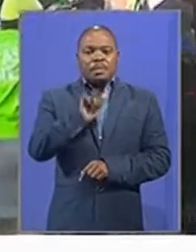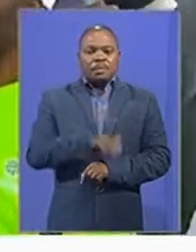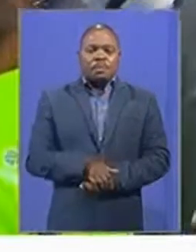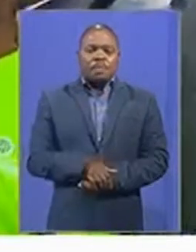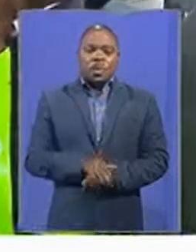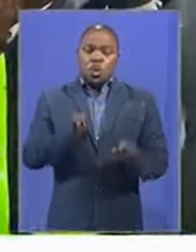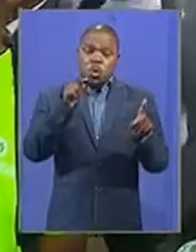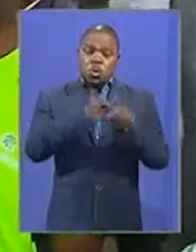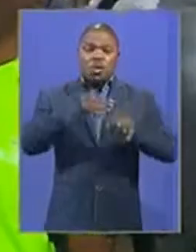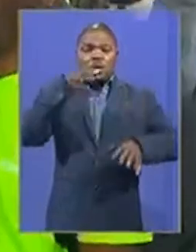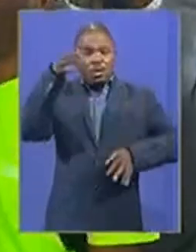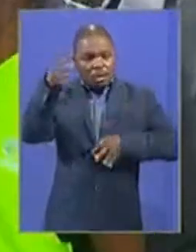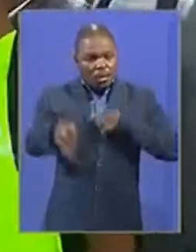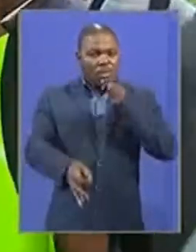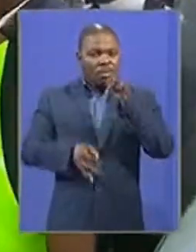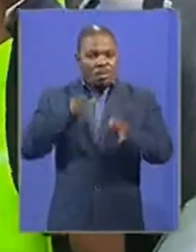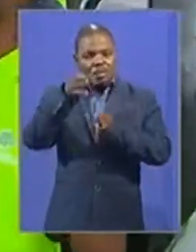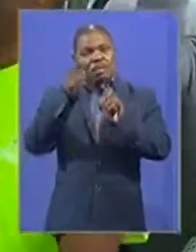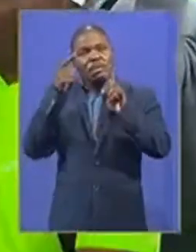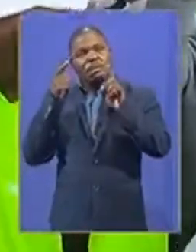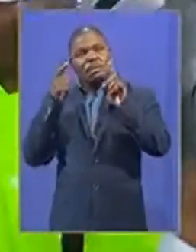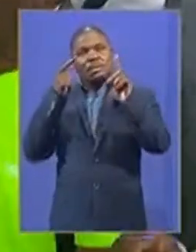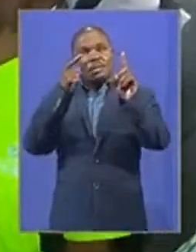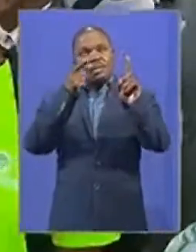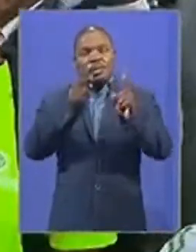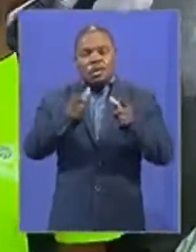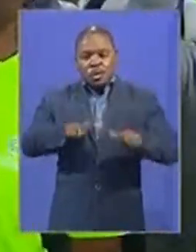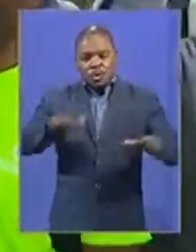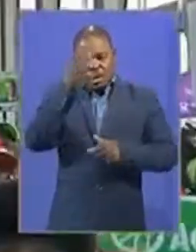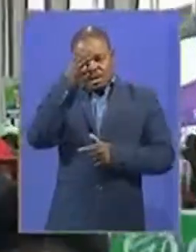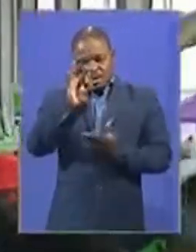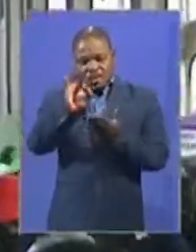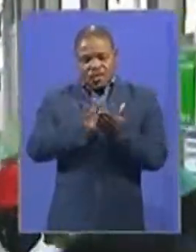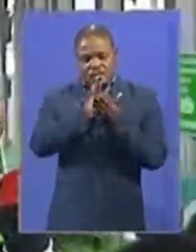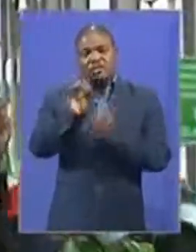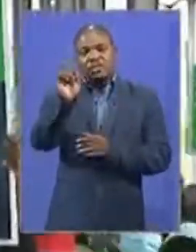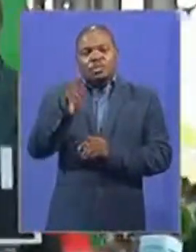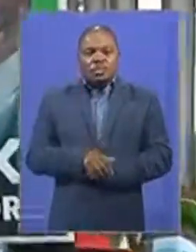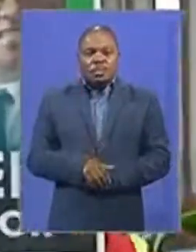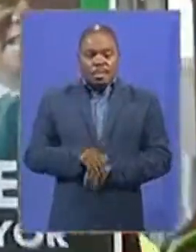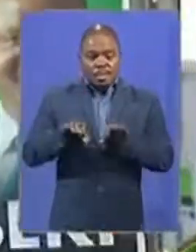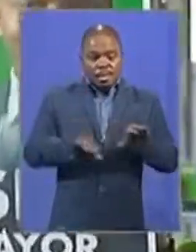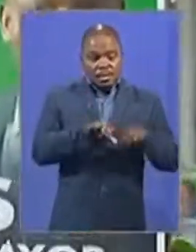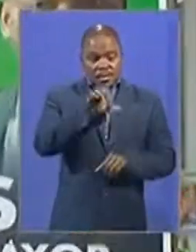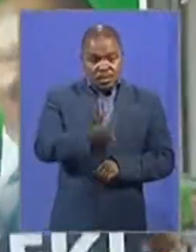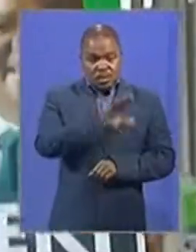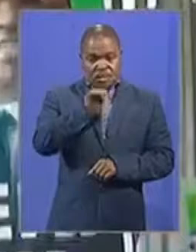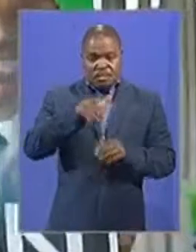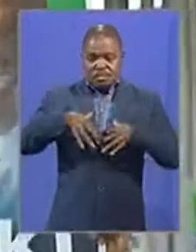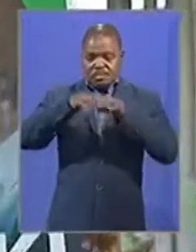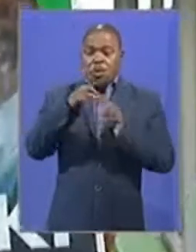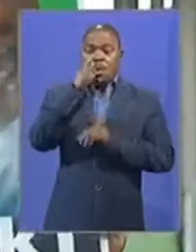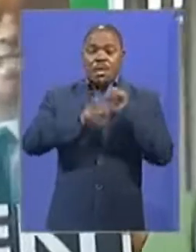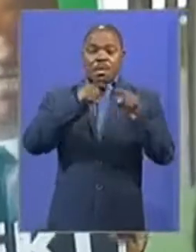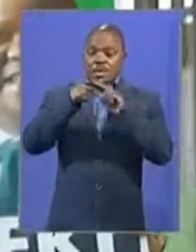o tlhalosa maikemisetso a bona mo ditlhophong tse di tlang tsa dipuso selegae. Action SA e nang le ngwaga fela ntse